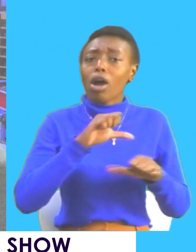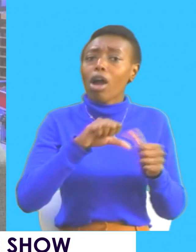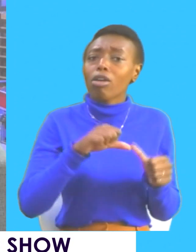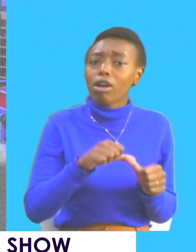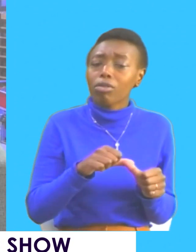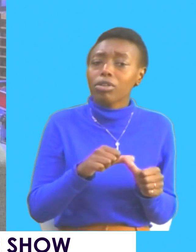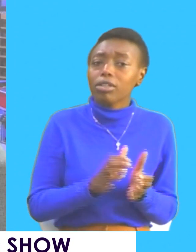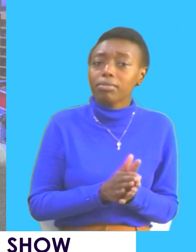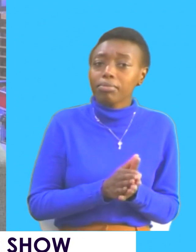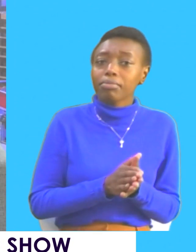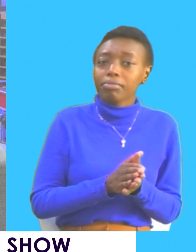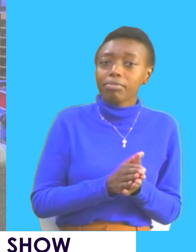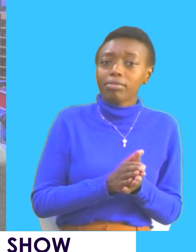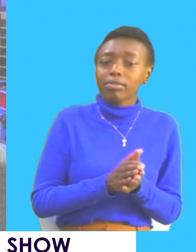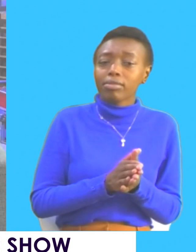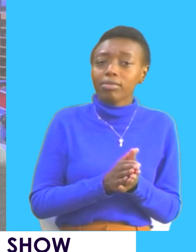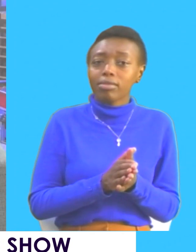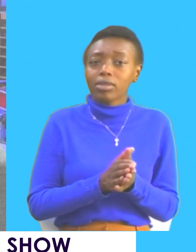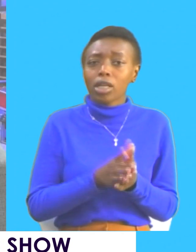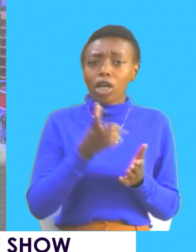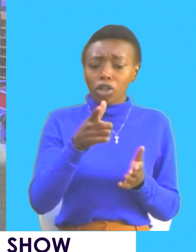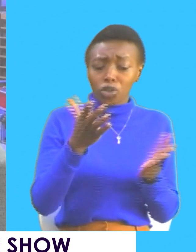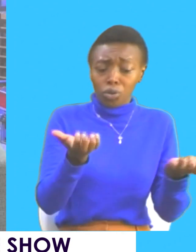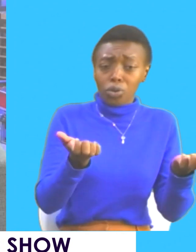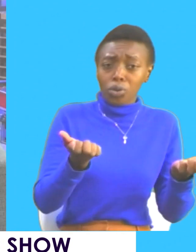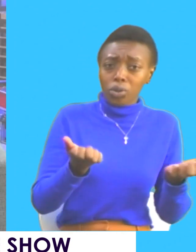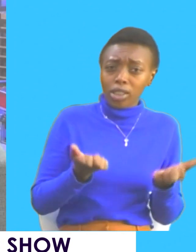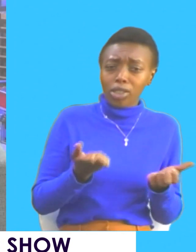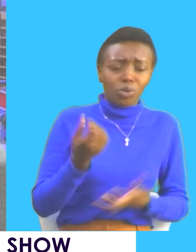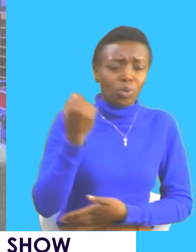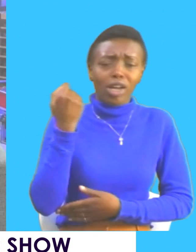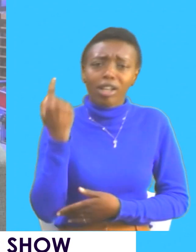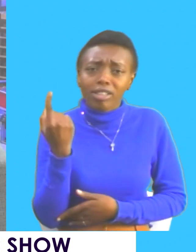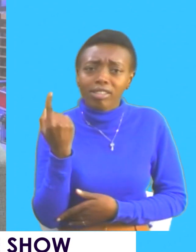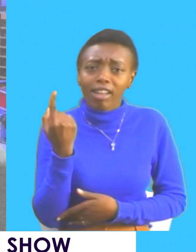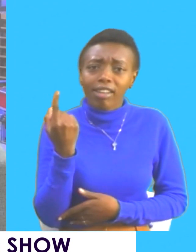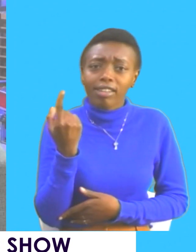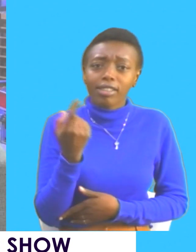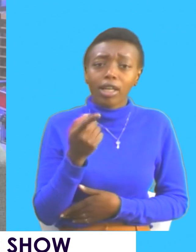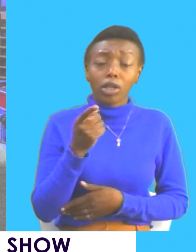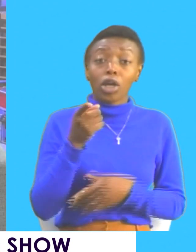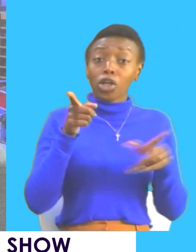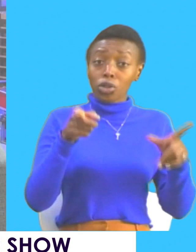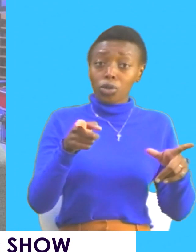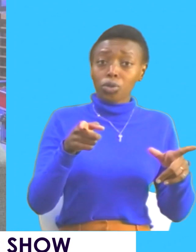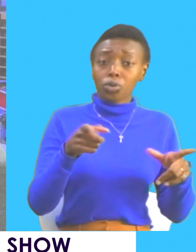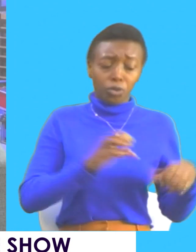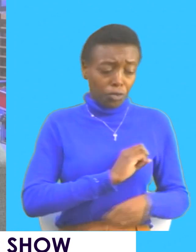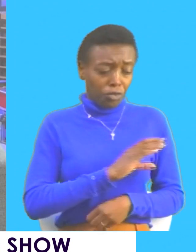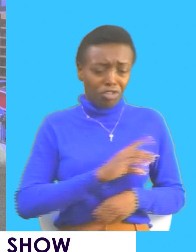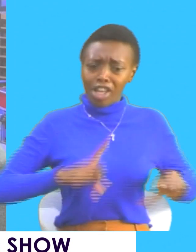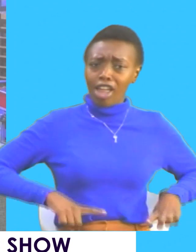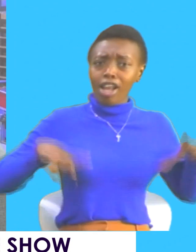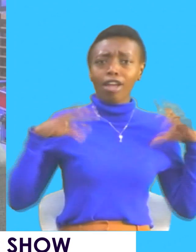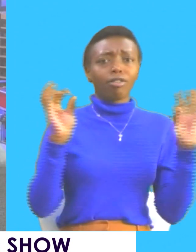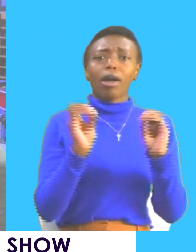circulation. It is time to relate. It is time to relate. Do not fear life. Where the rubber meets